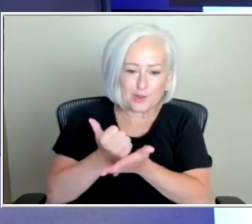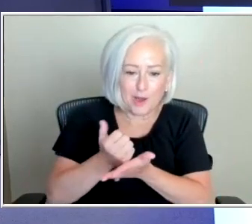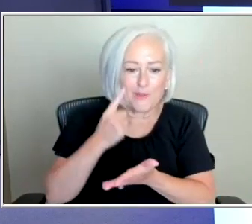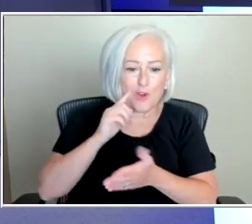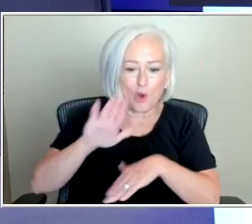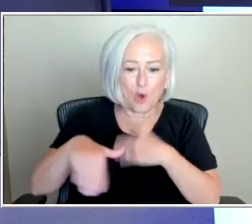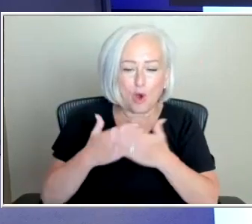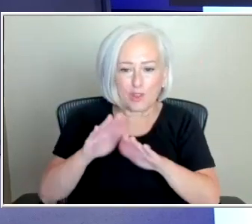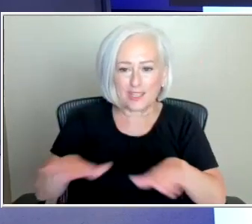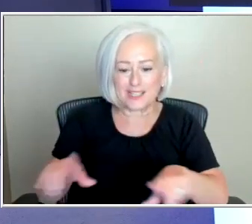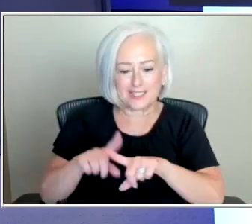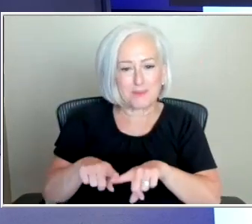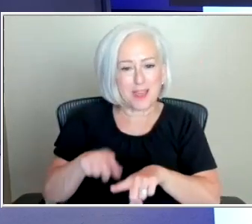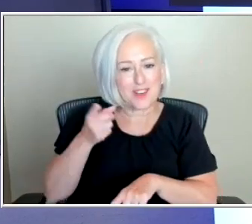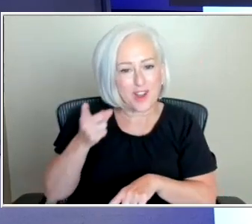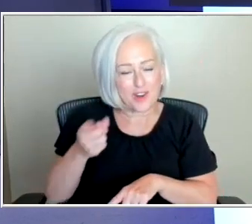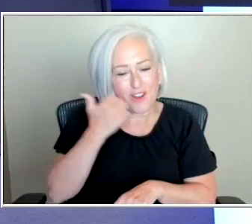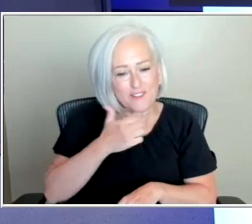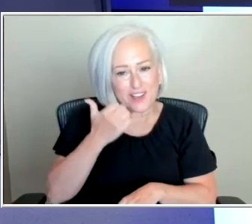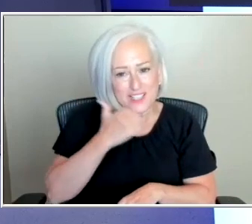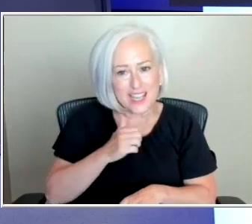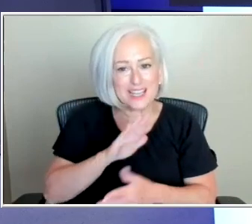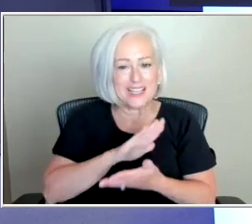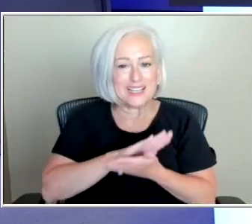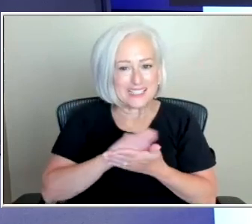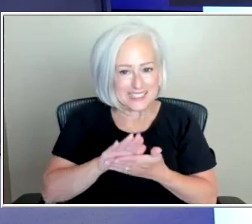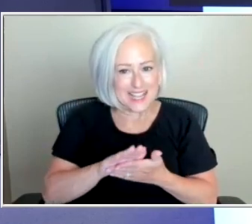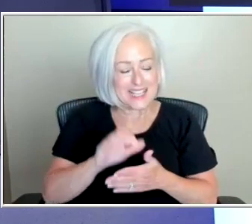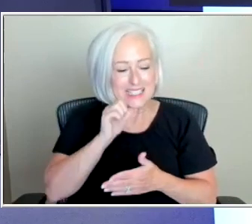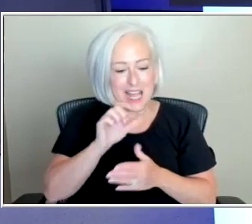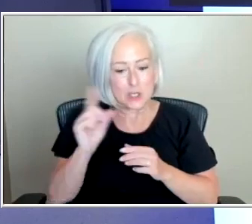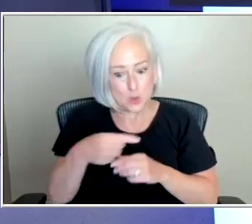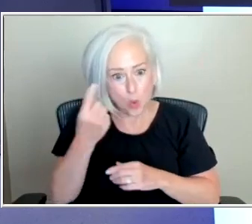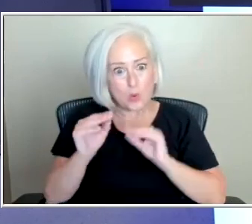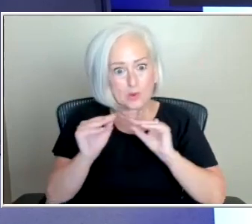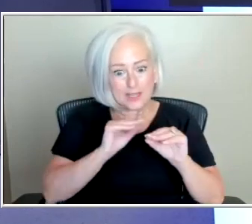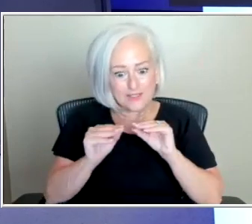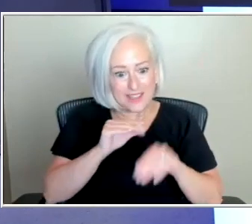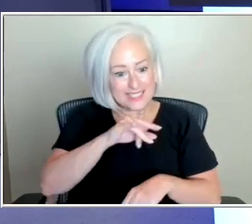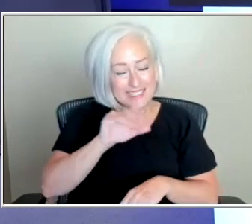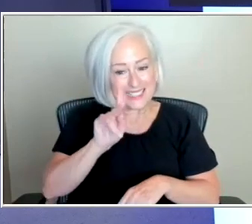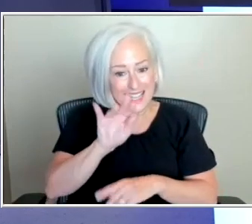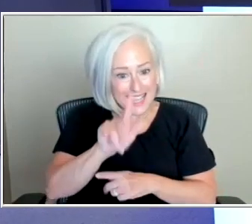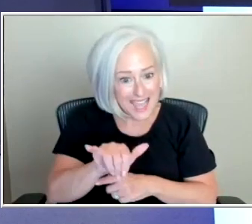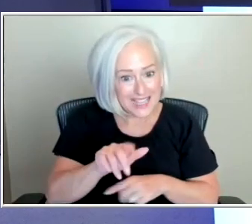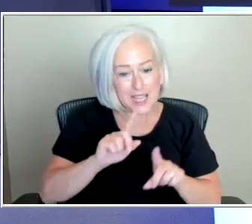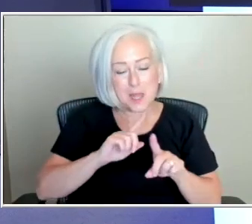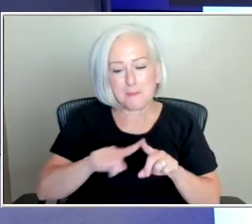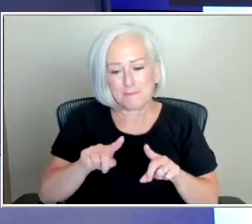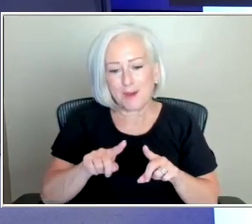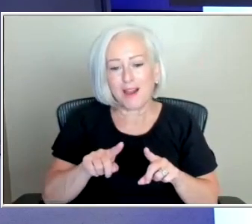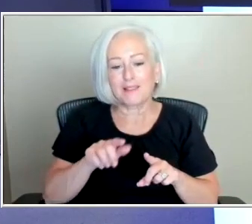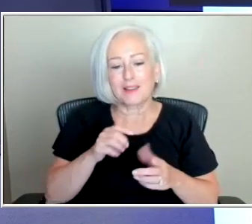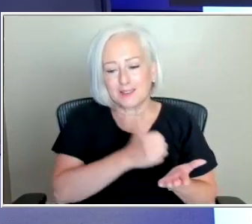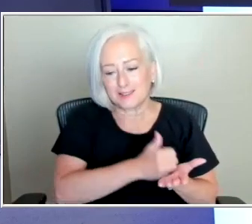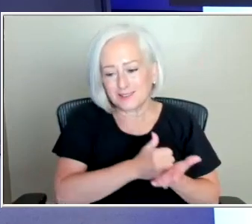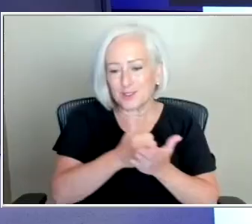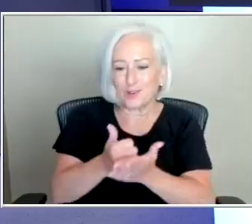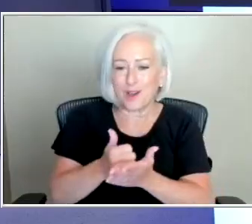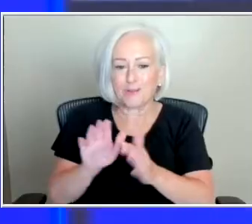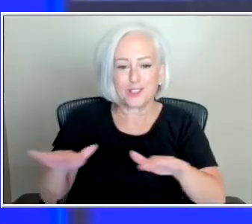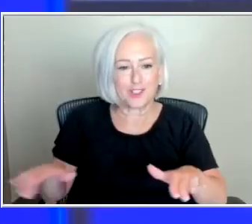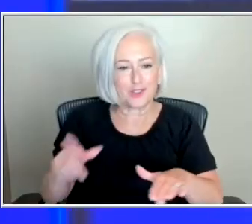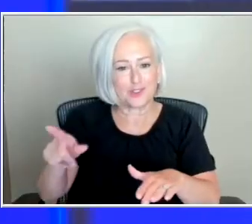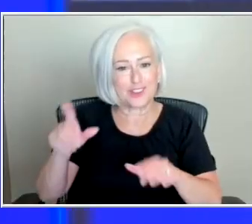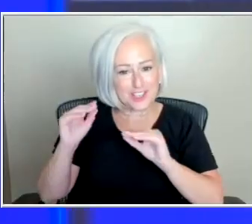good to you, knowing that it's not just fixing Kaylee, but that ripple effect of getting them back to the life that they need to be at. It is, and the